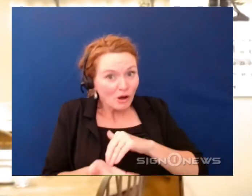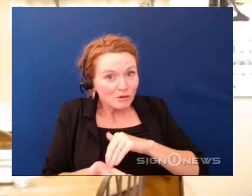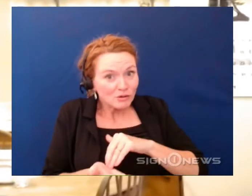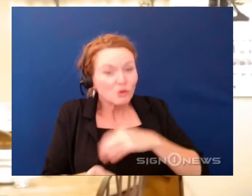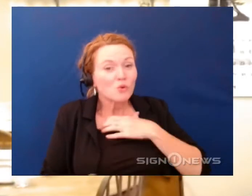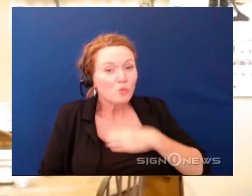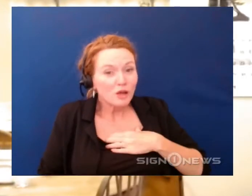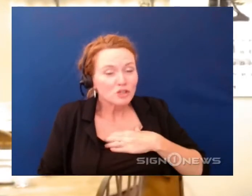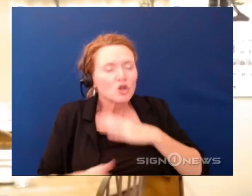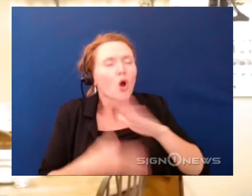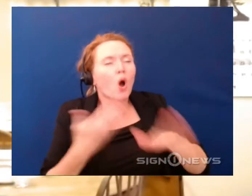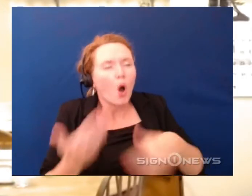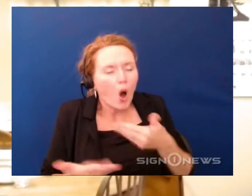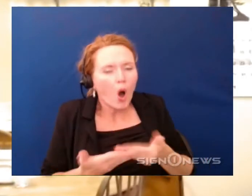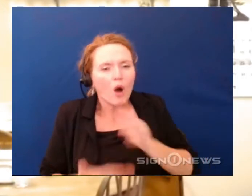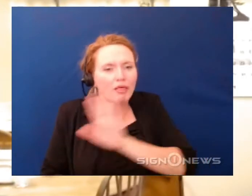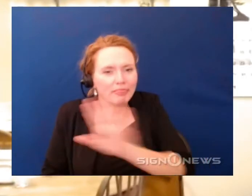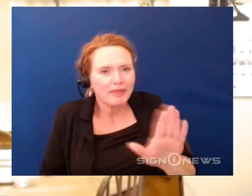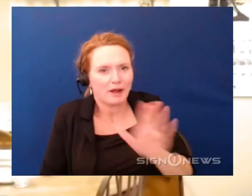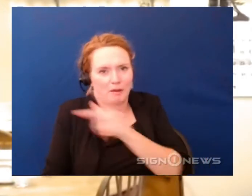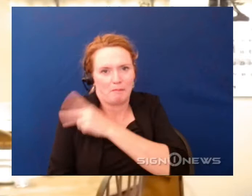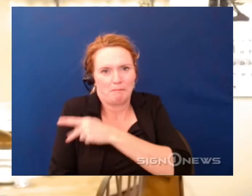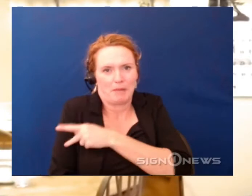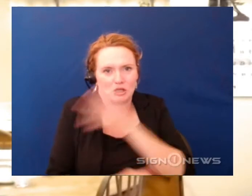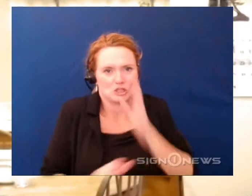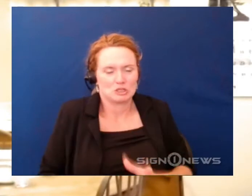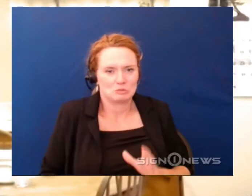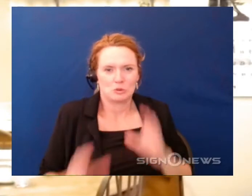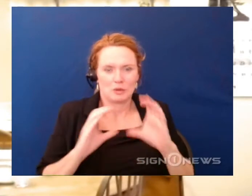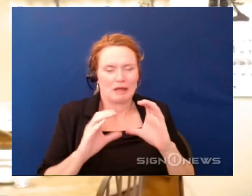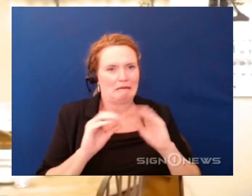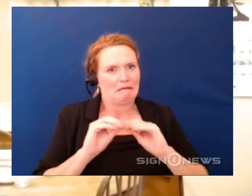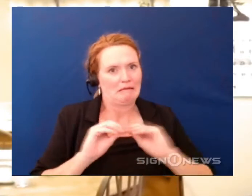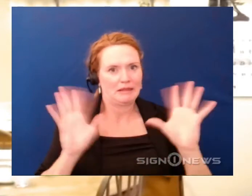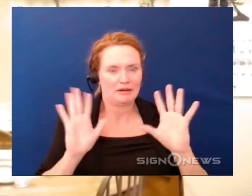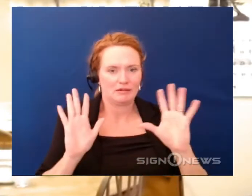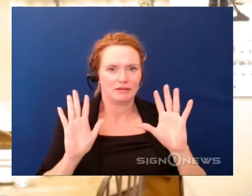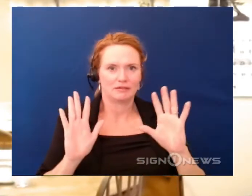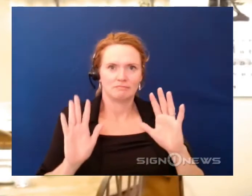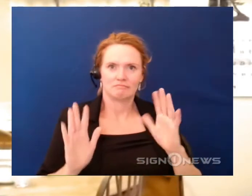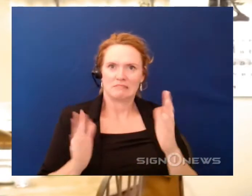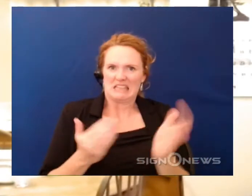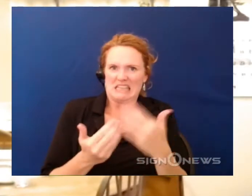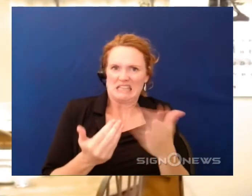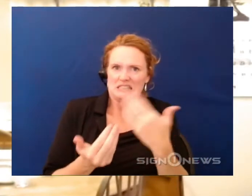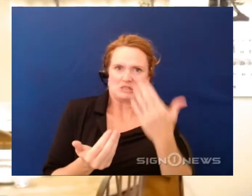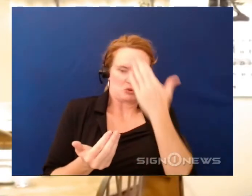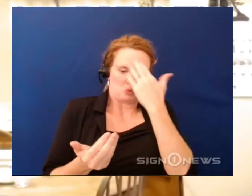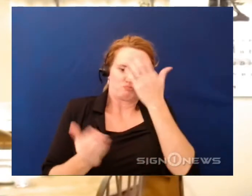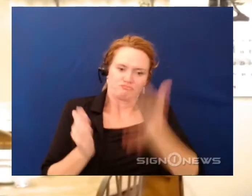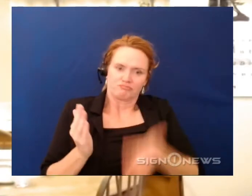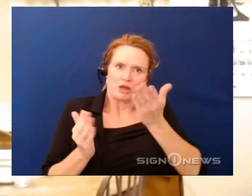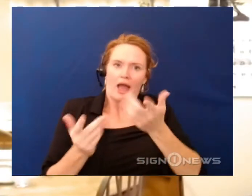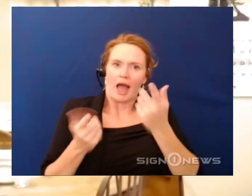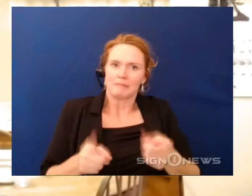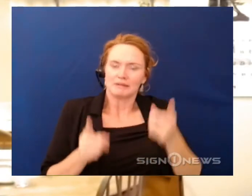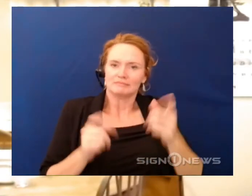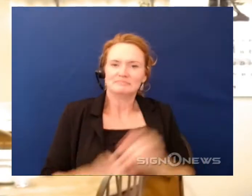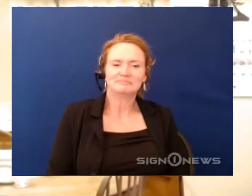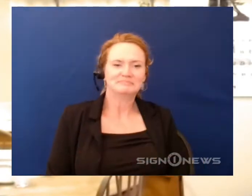would do this because there wouldn't be any communication barriers at properly diagnosing someone.